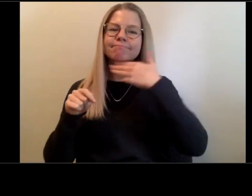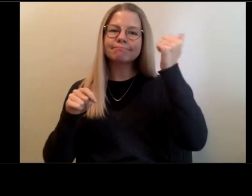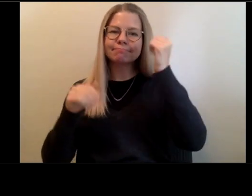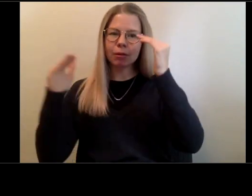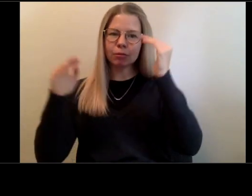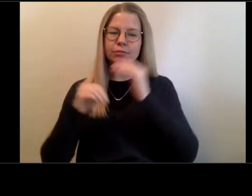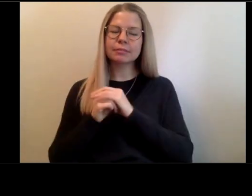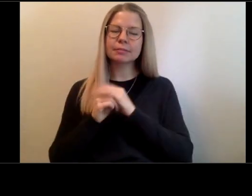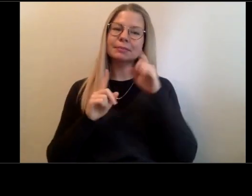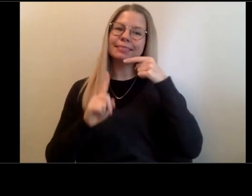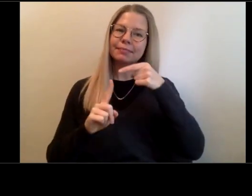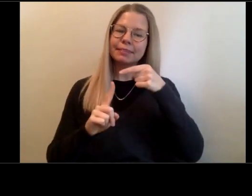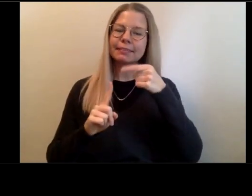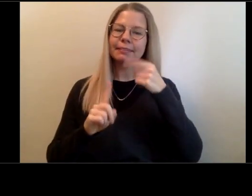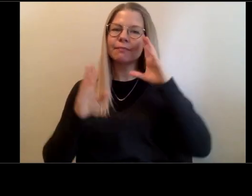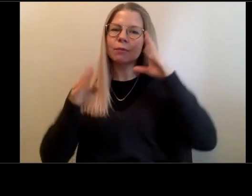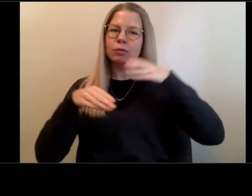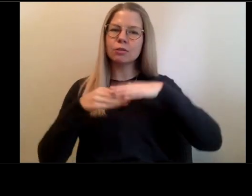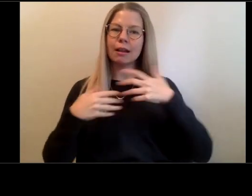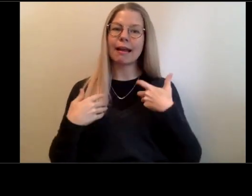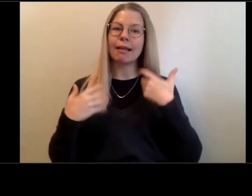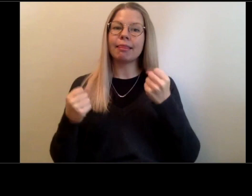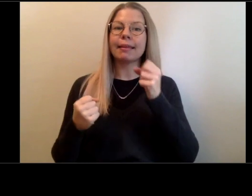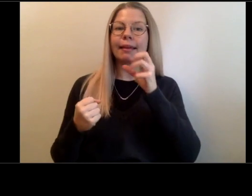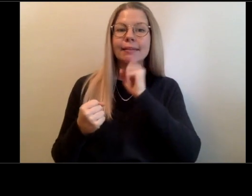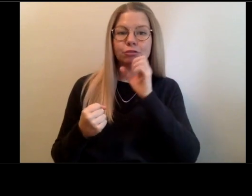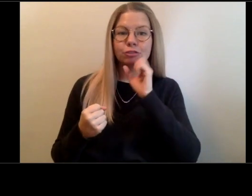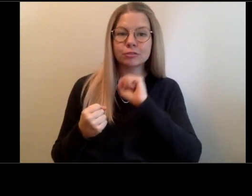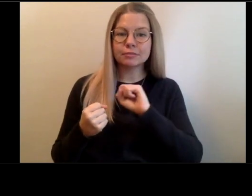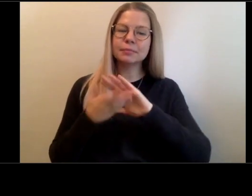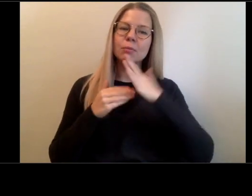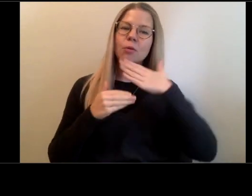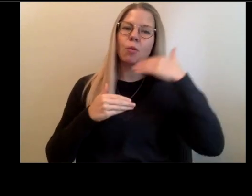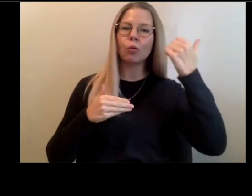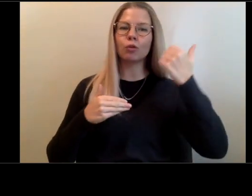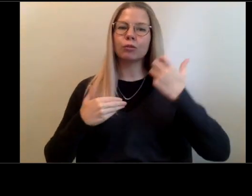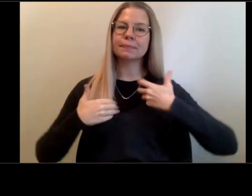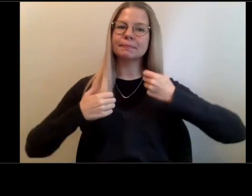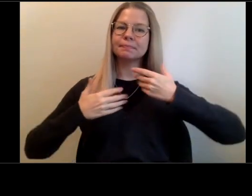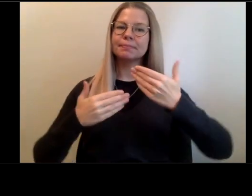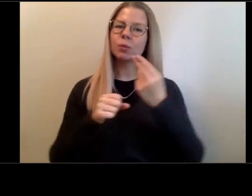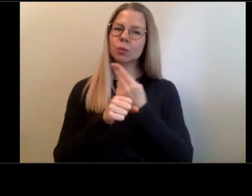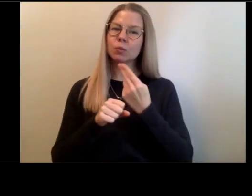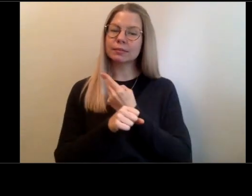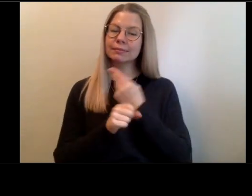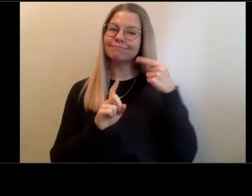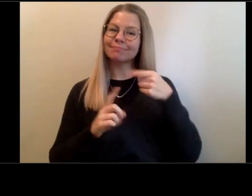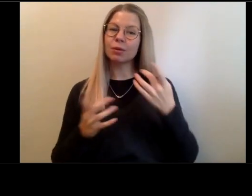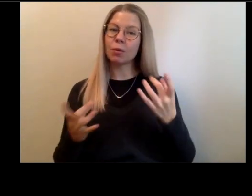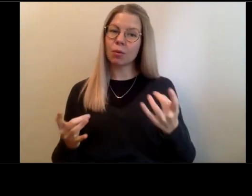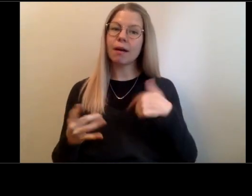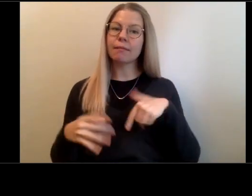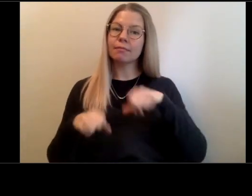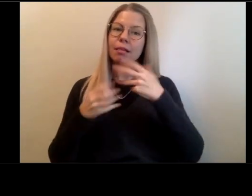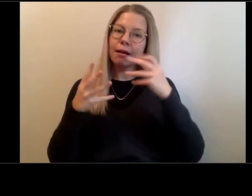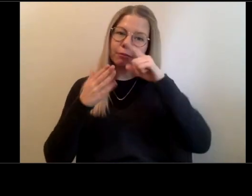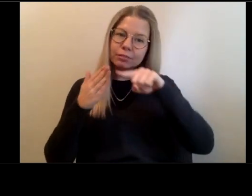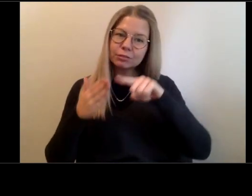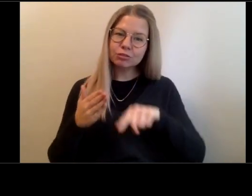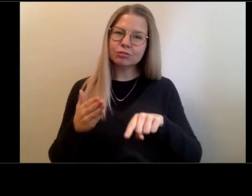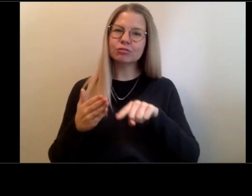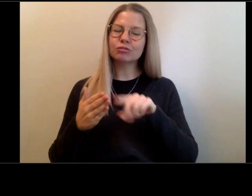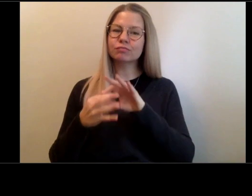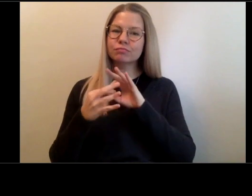healthy aging, but with focused on yoga. And so I've done extensive research in this area,